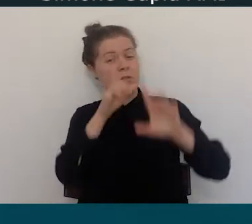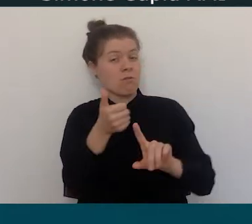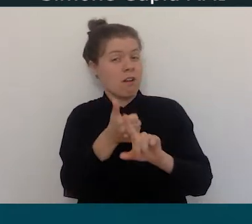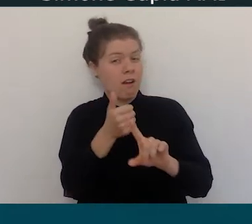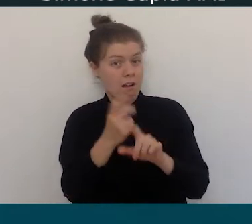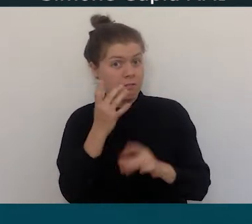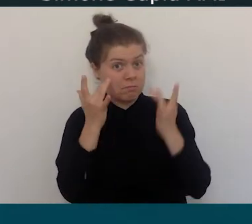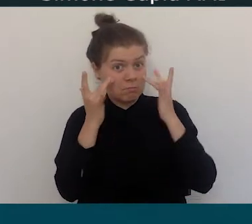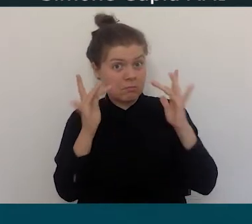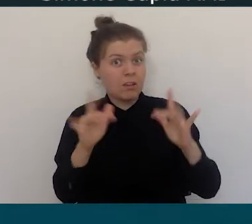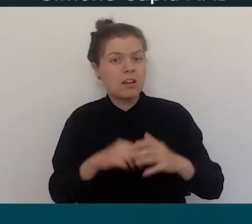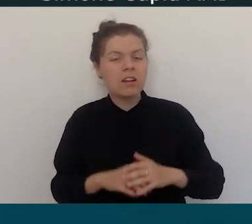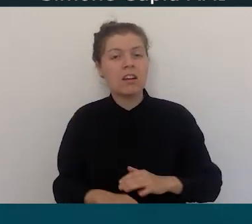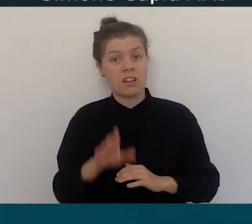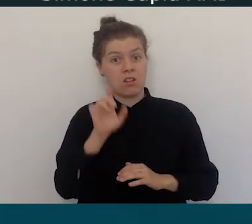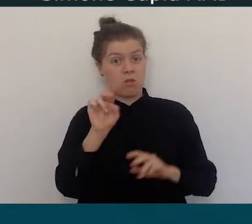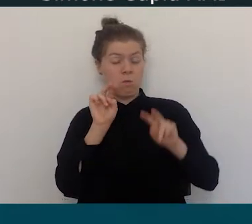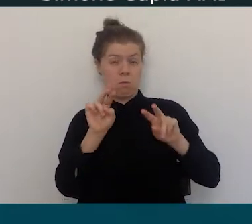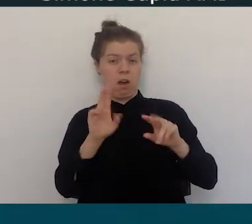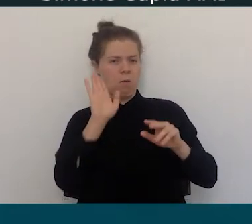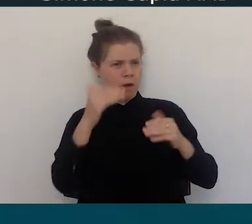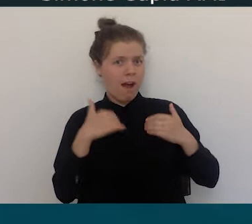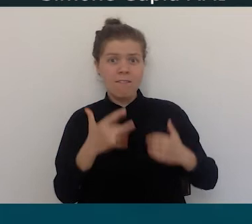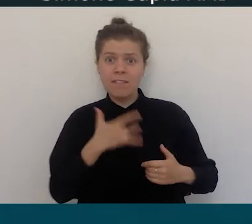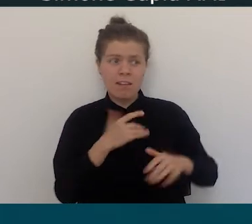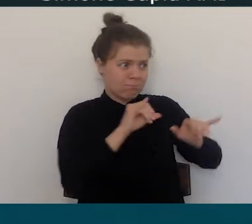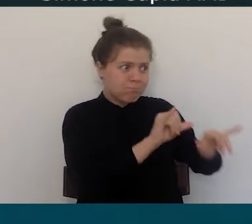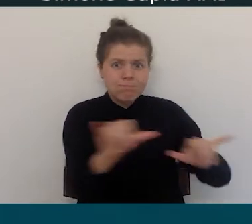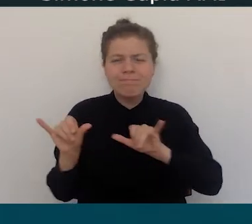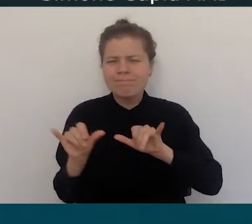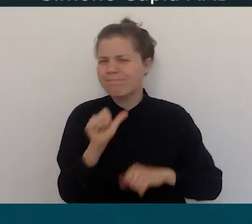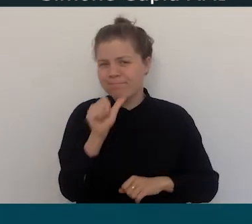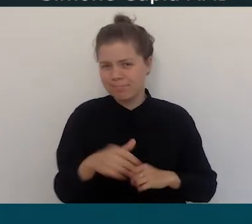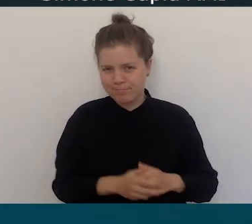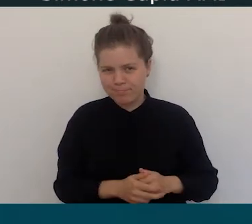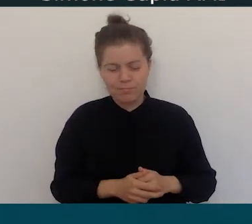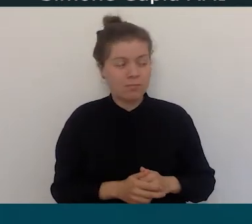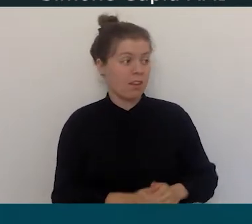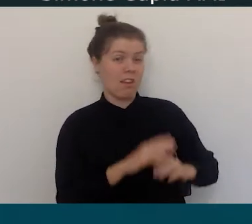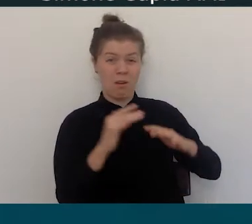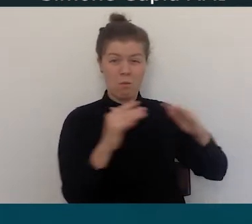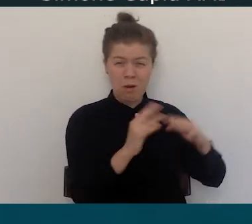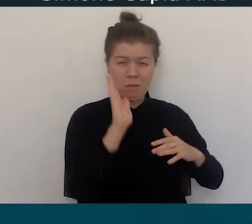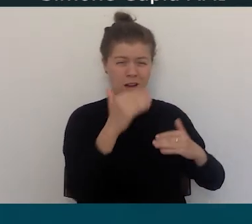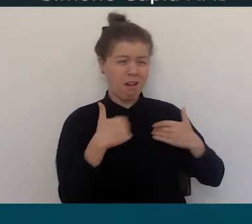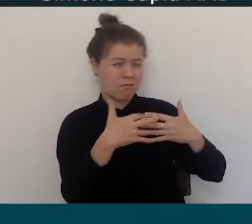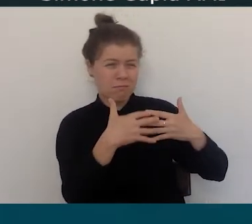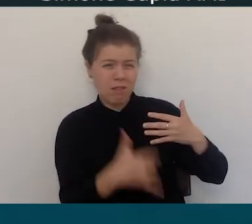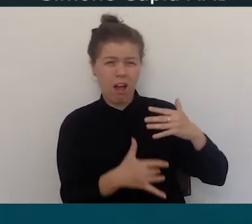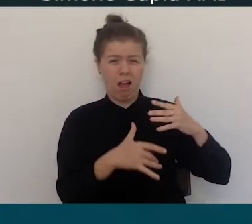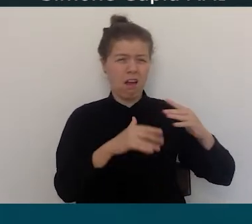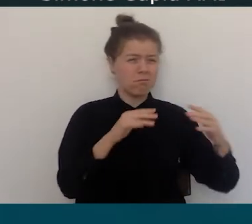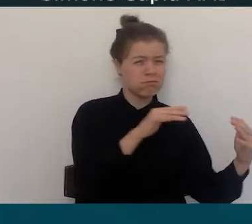movie scenes with the exact same intended emotion. The war scene is going to have shrapnel and blood and guts